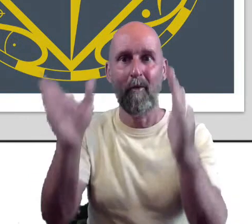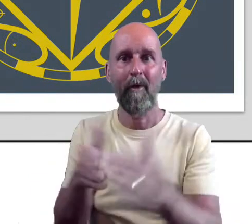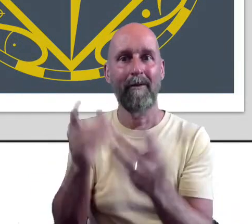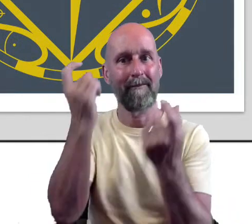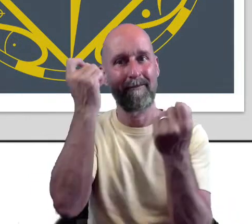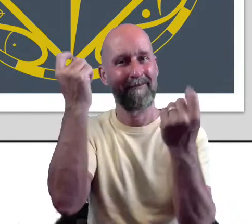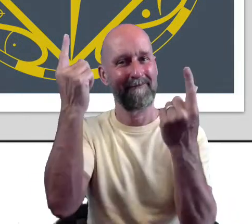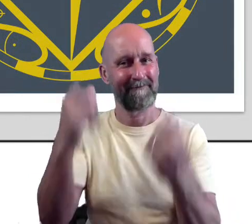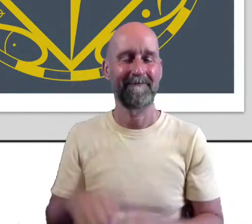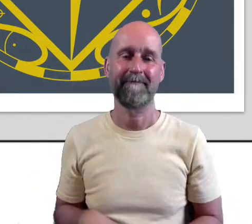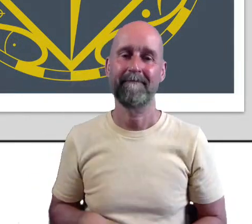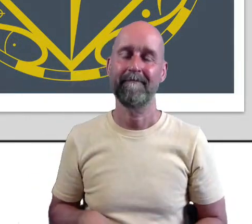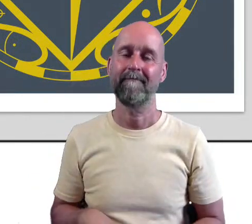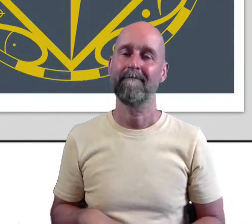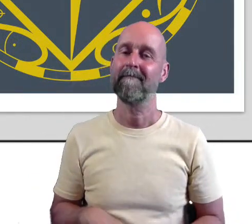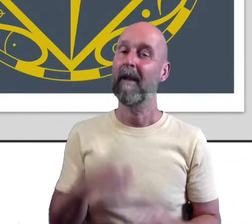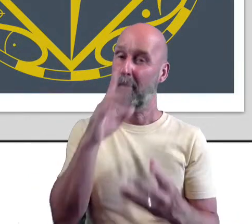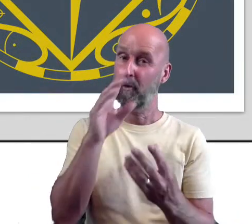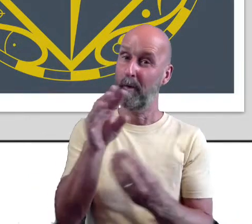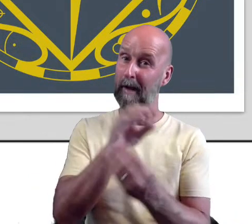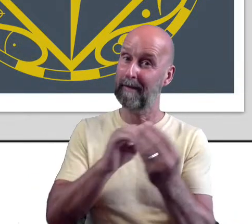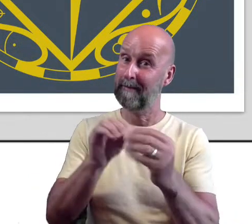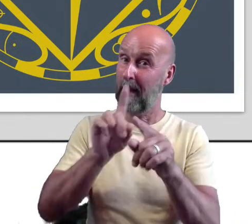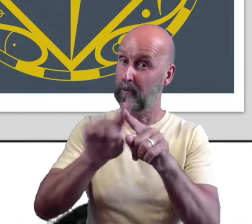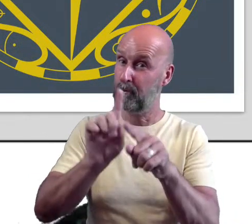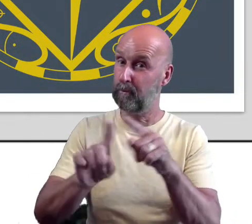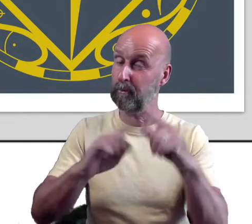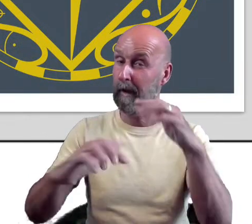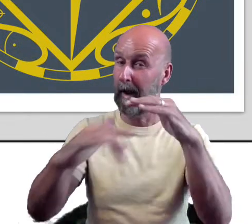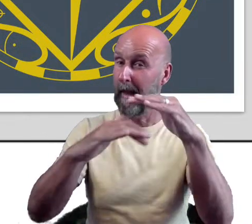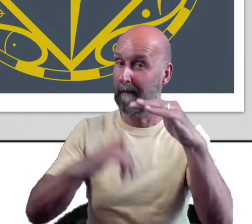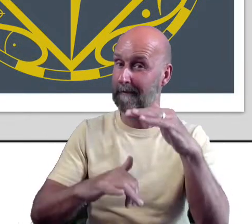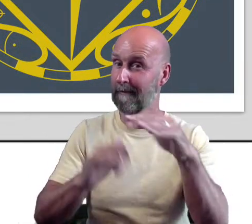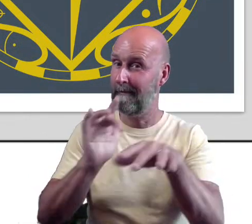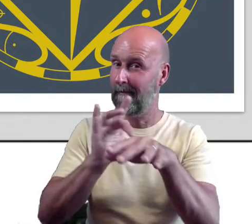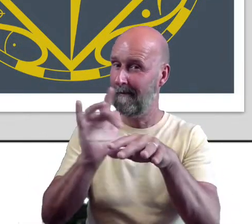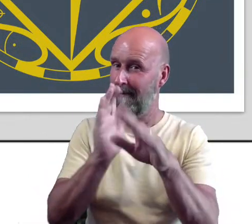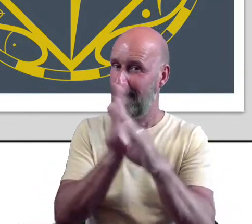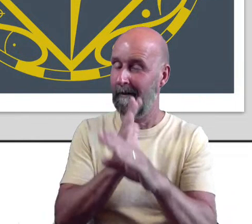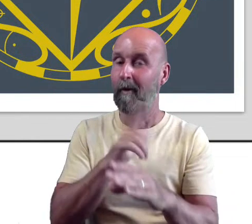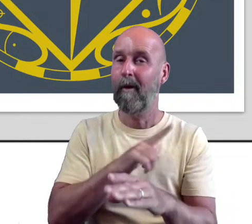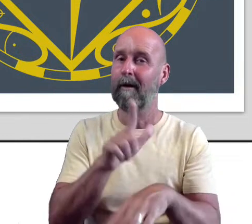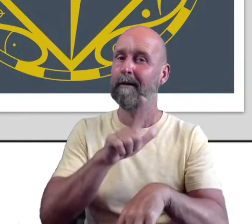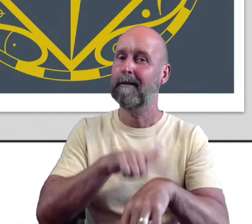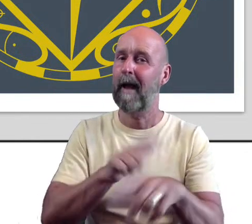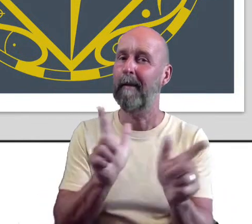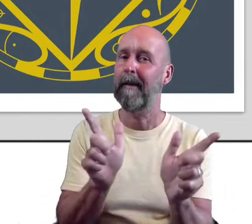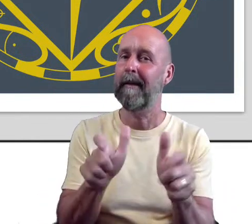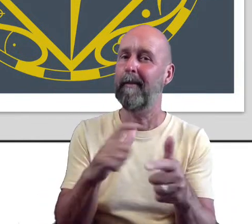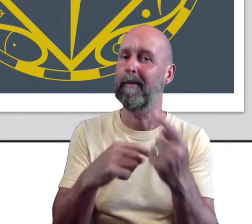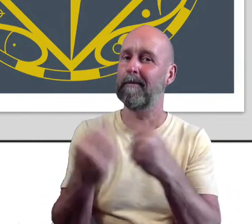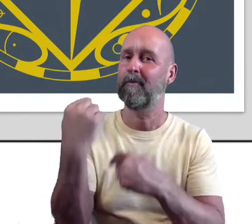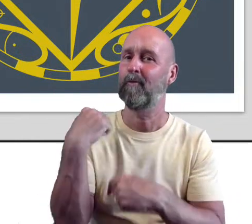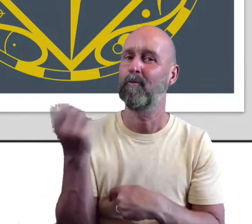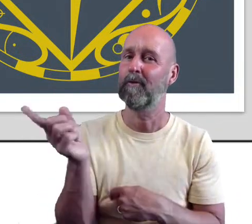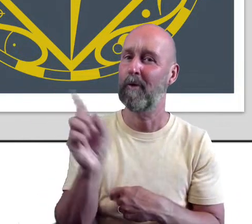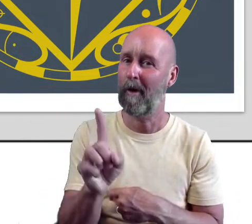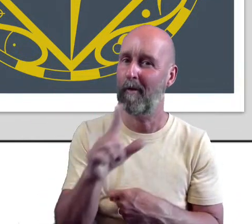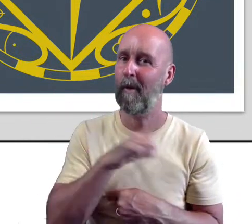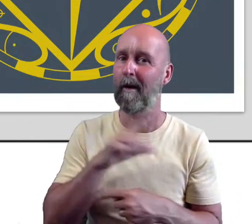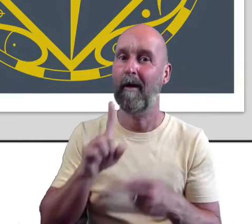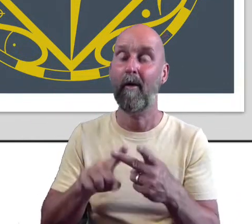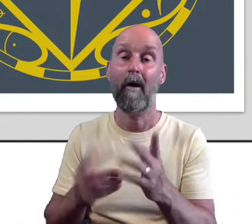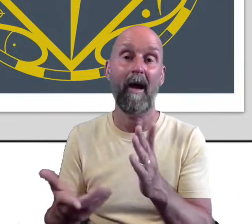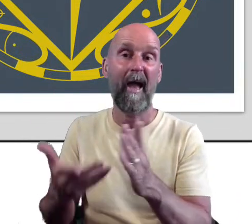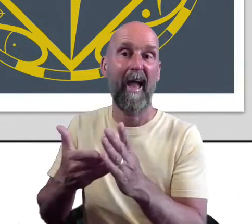But you can design layers of depth in more subtle ways too. So in the Timekeeper's Return, I was originally going to have like an extra set of QR codes that